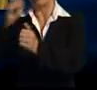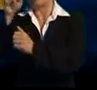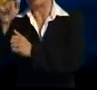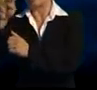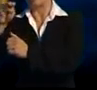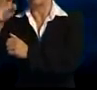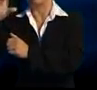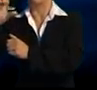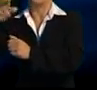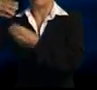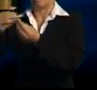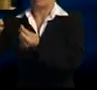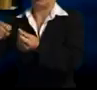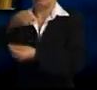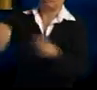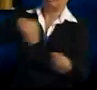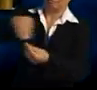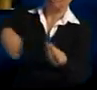powder.